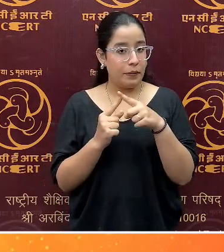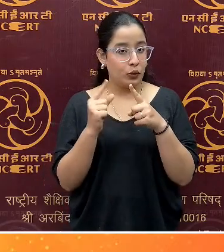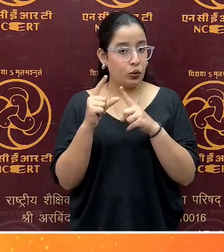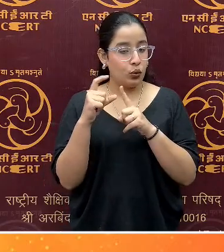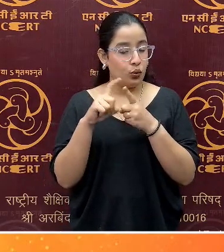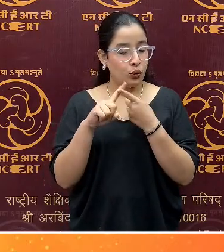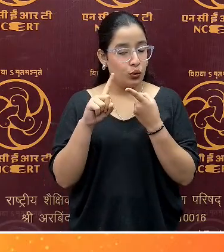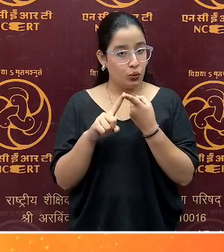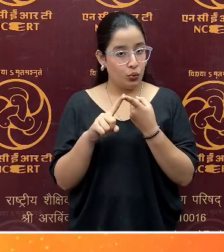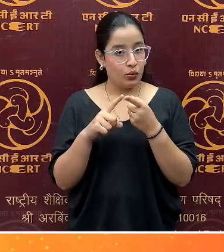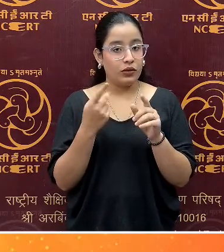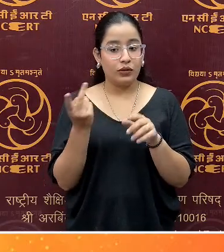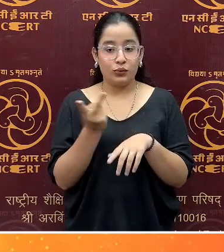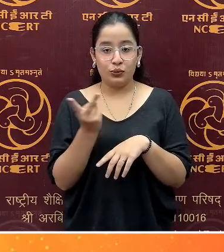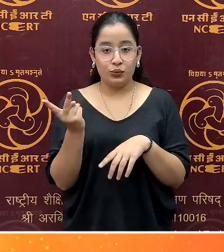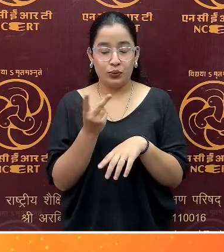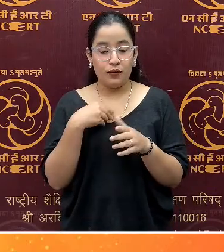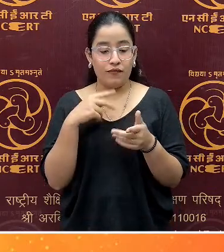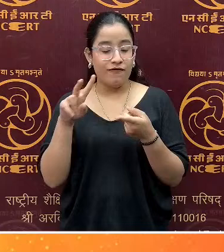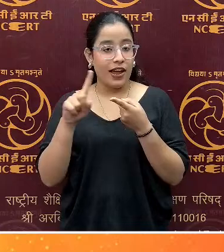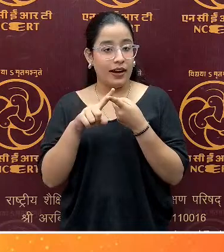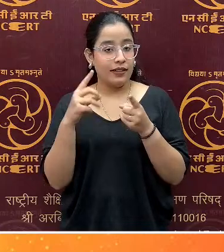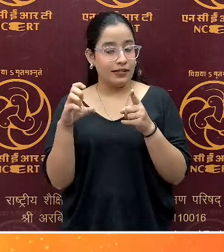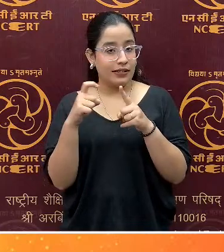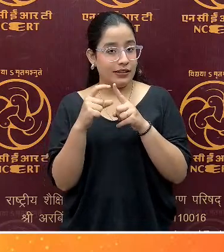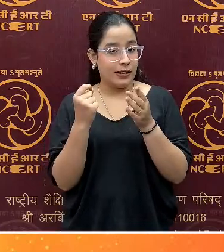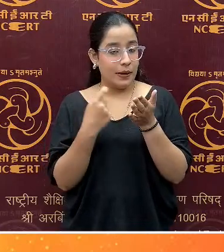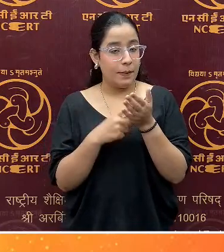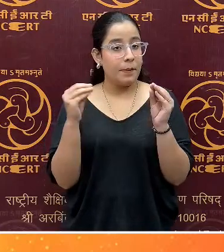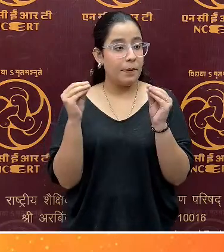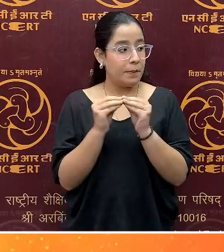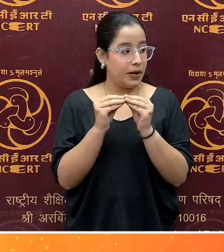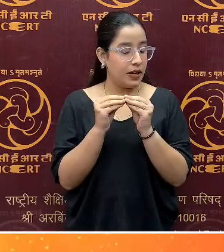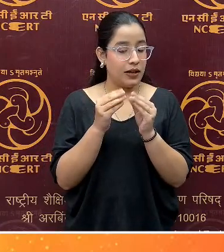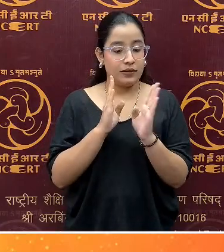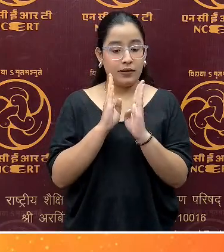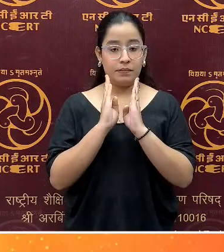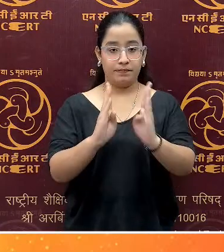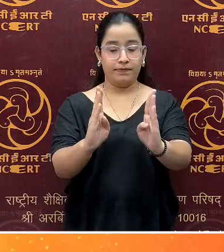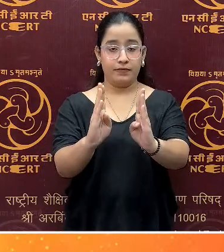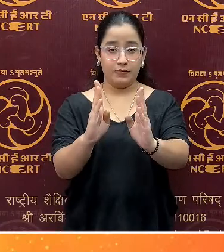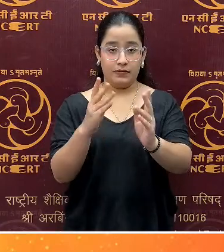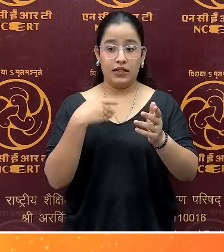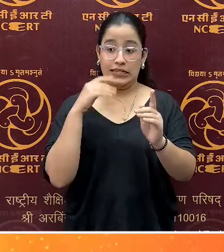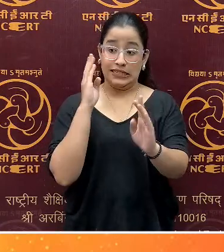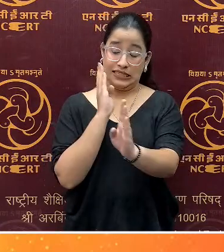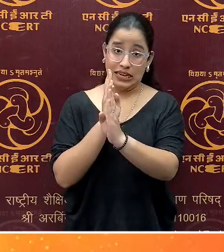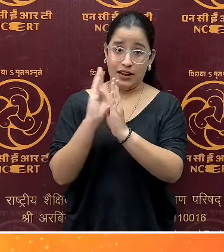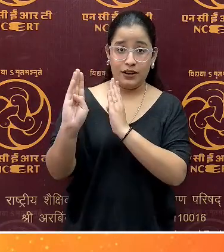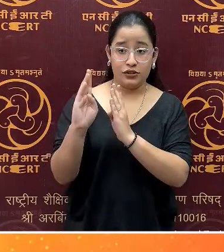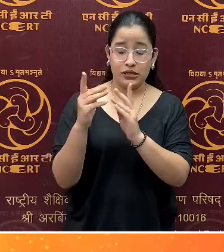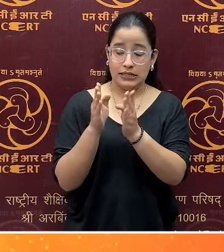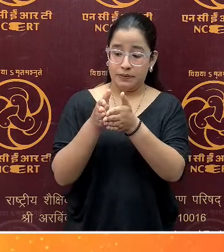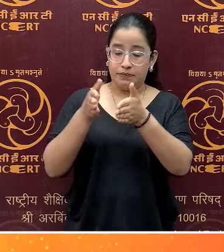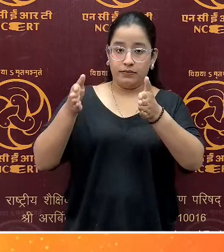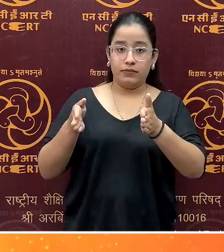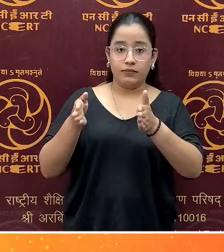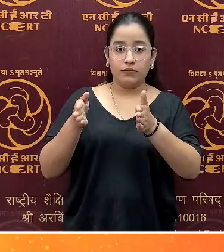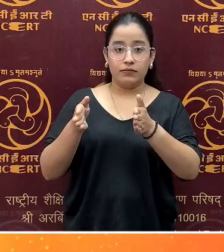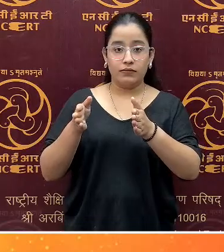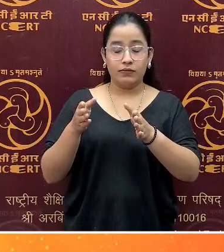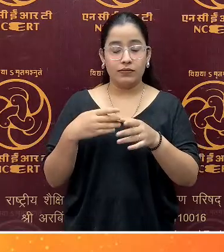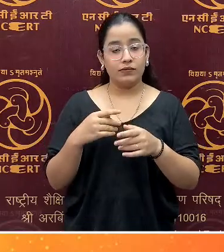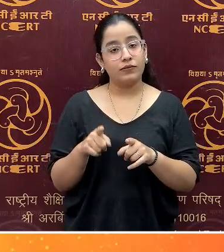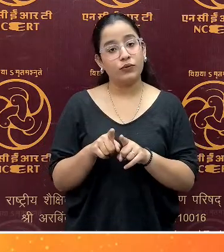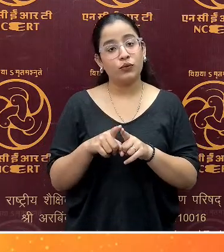direction. That is the two vectors. That is, you are finding a vector B which is parallel. It's in the direction. What does that mean? It is given. What does that mean? They are